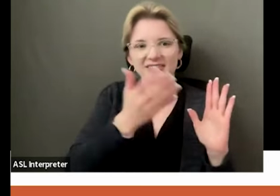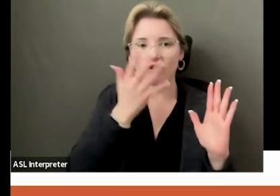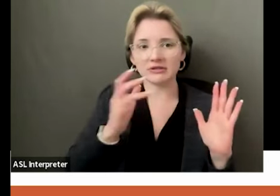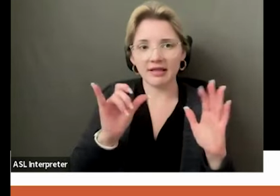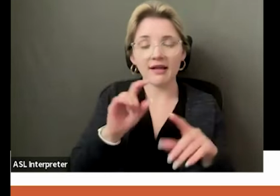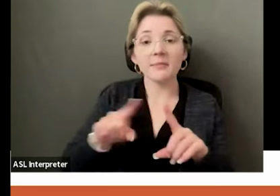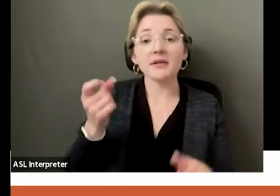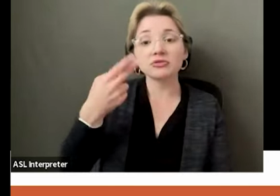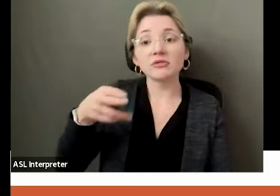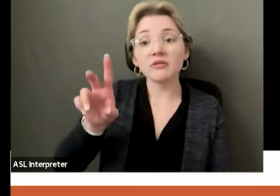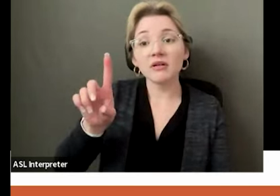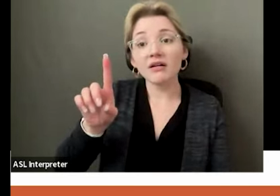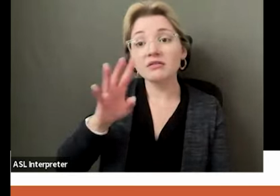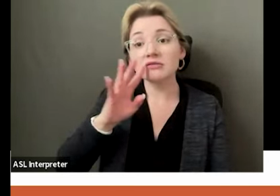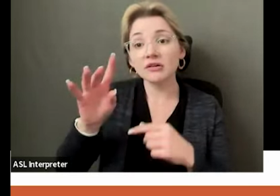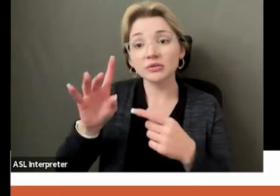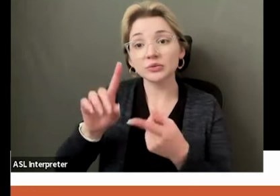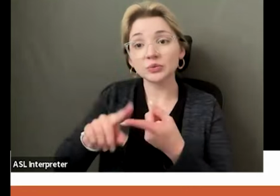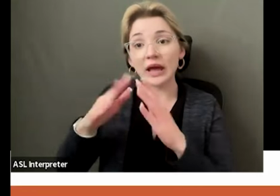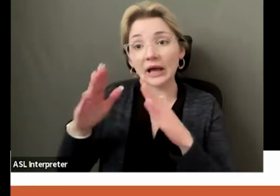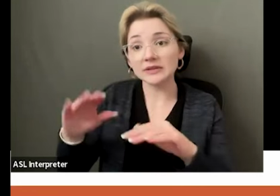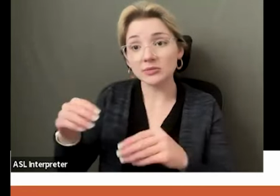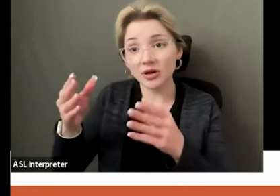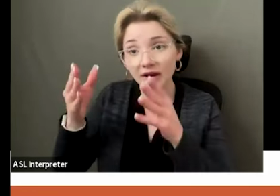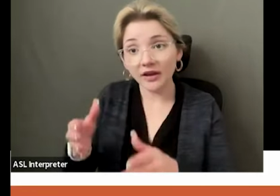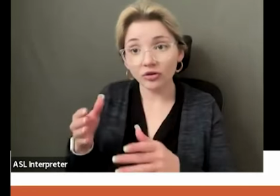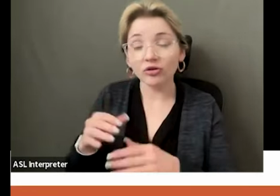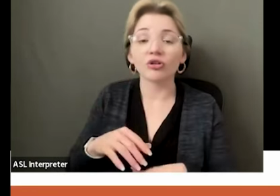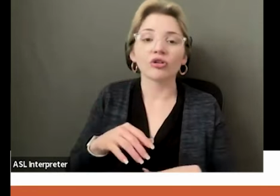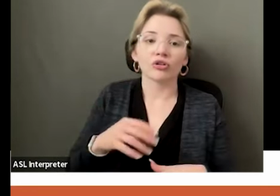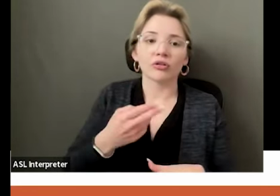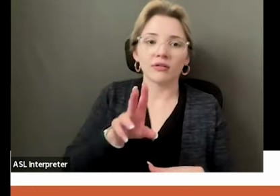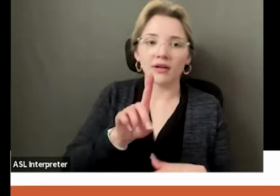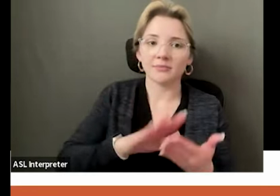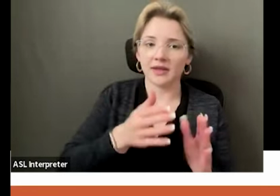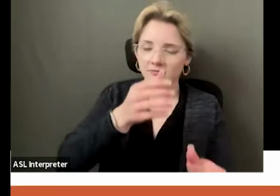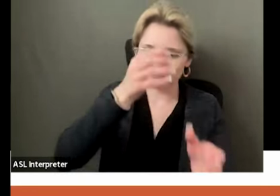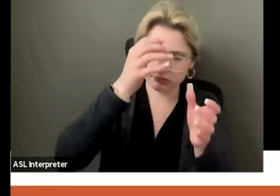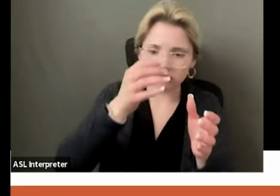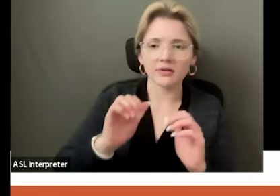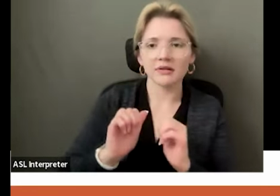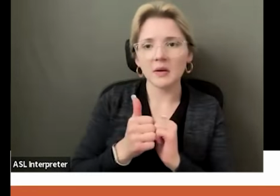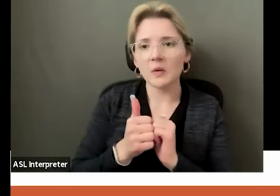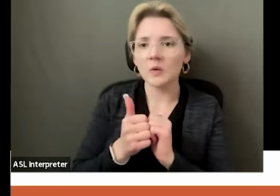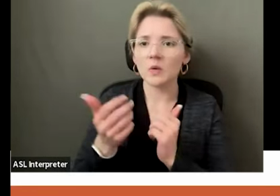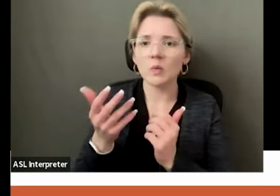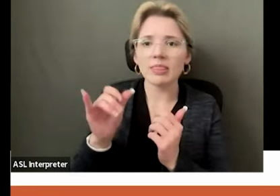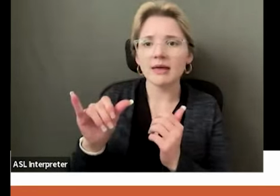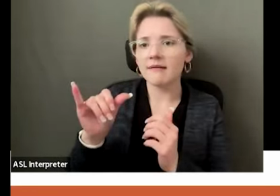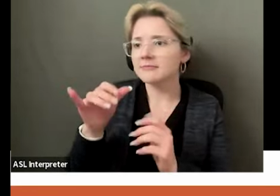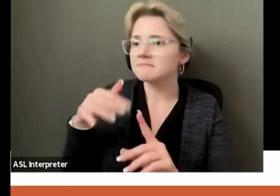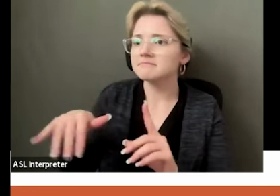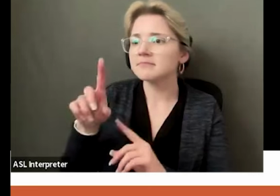to housing providers specifically who are very knowledgeable about housing and the dynamics of housing and the requirements of